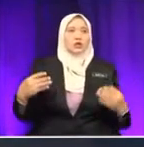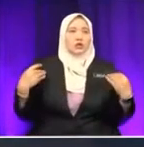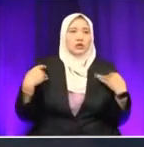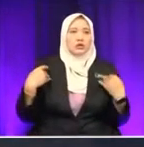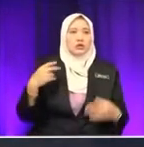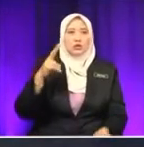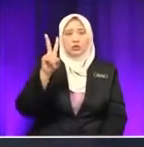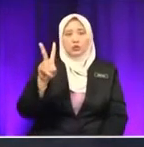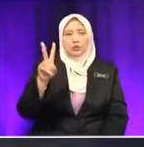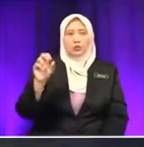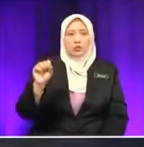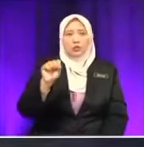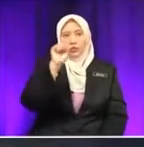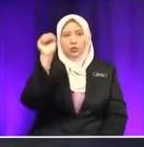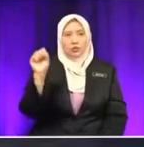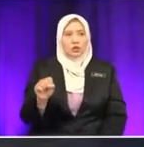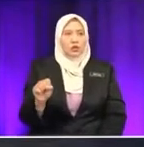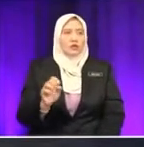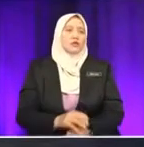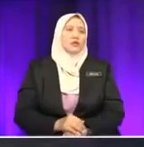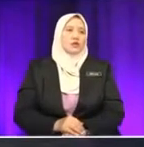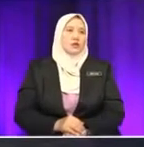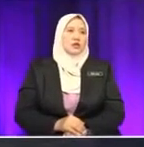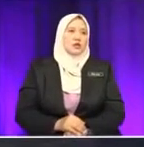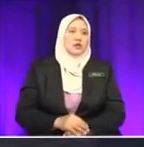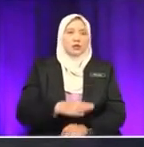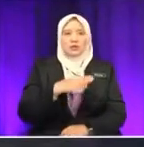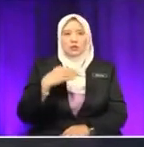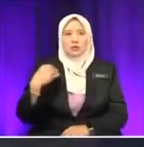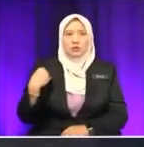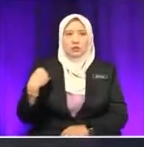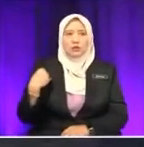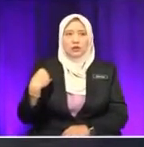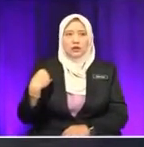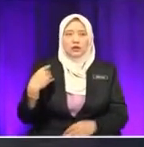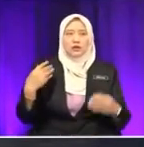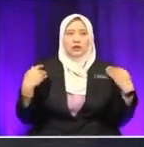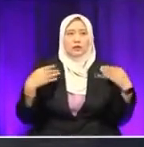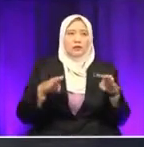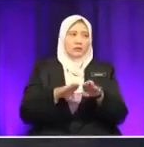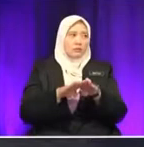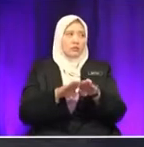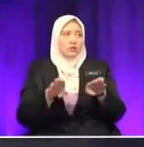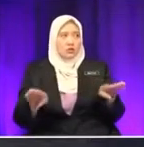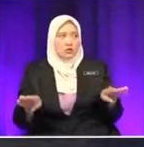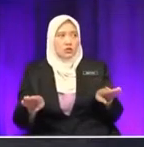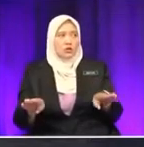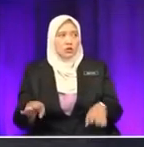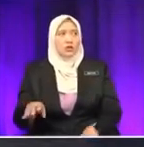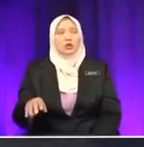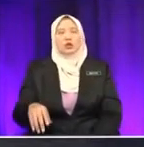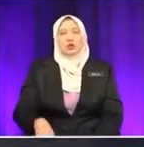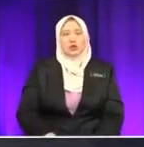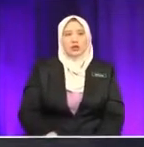last two questions, which undoubtedly be the difference of open-ended and closed-ended questions. Mm-hmm.